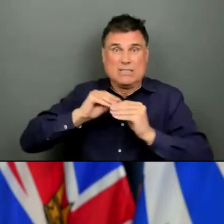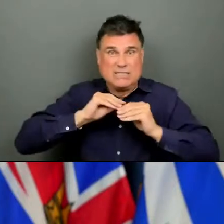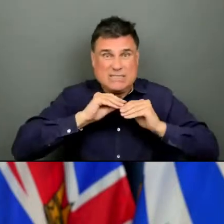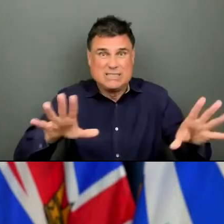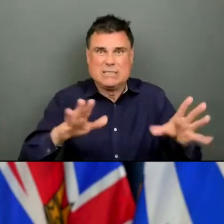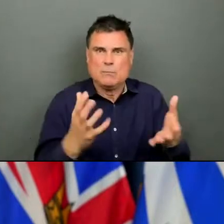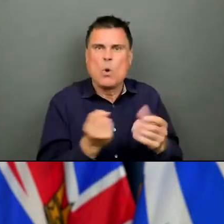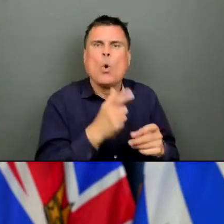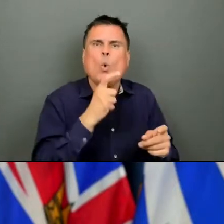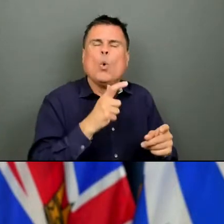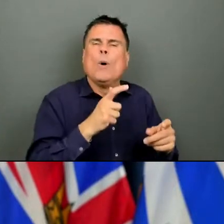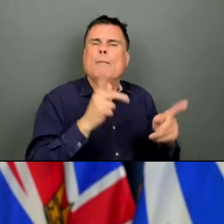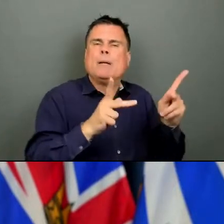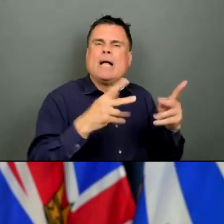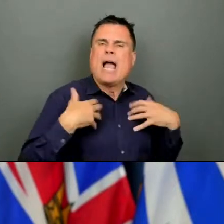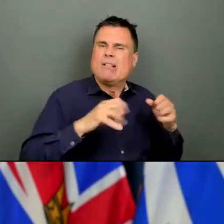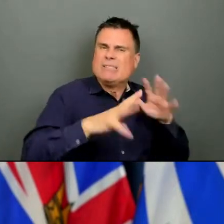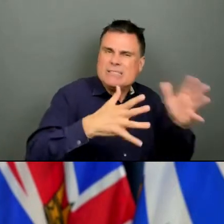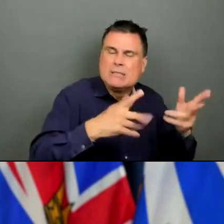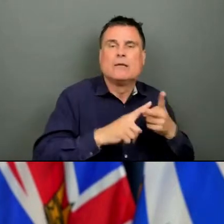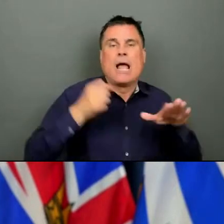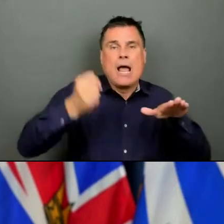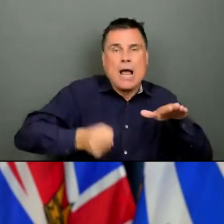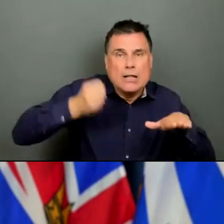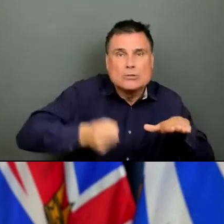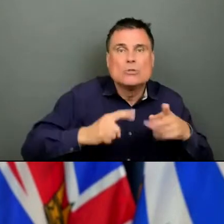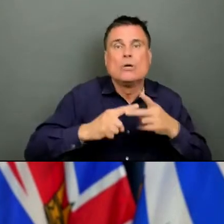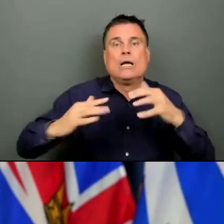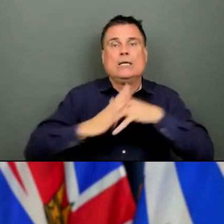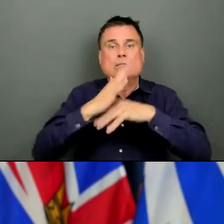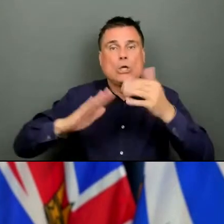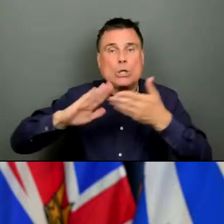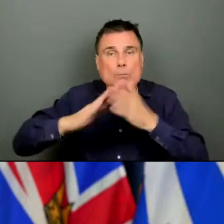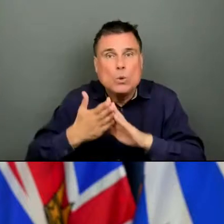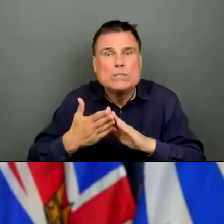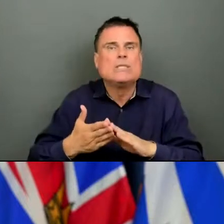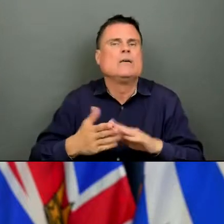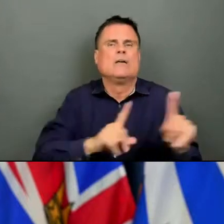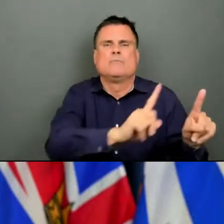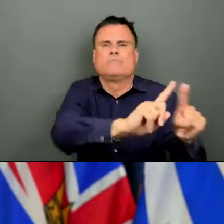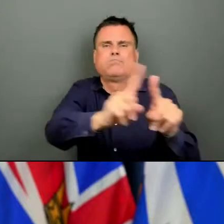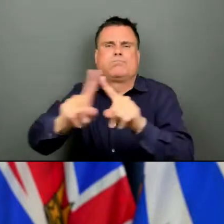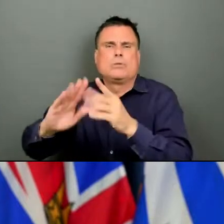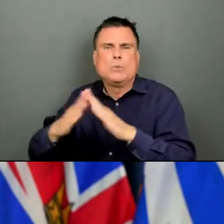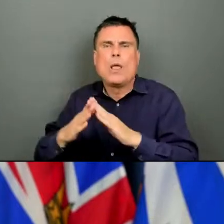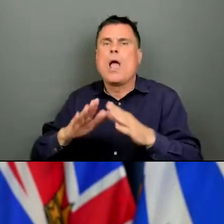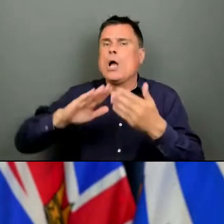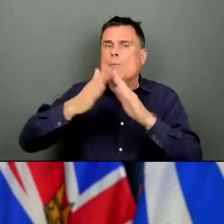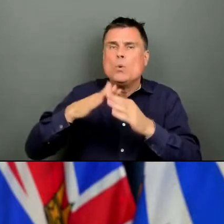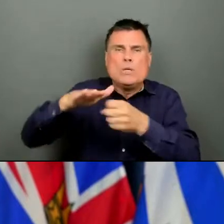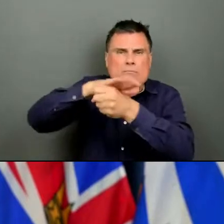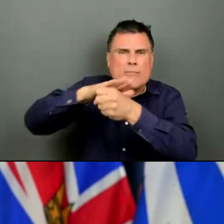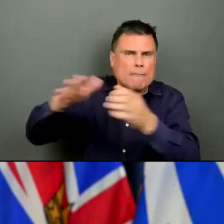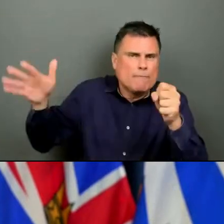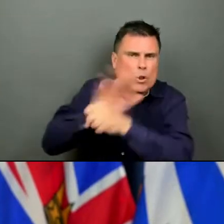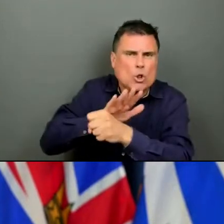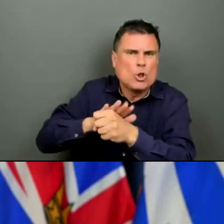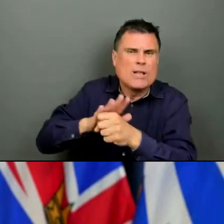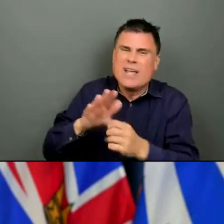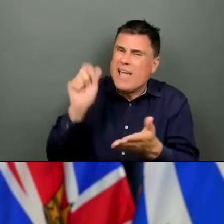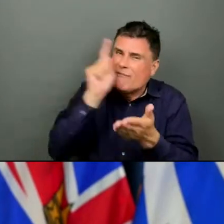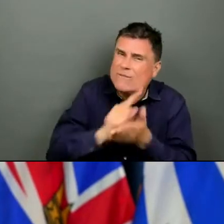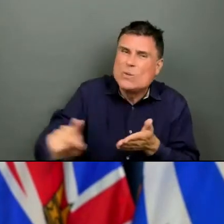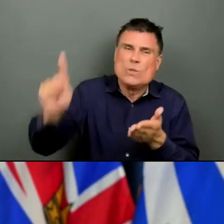to Indigenous communities, to small communities in whole-of-community approach, and to deliver every week the vaccine into people's arms that